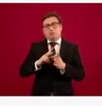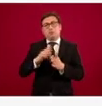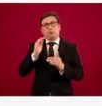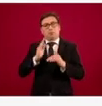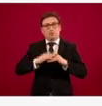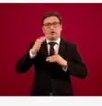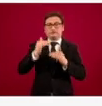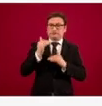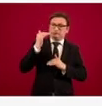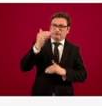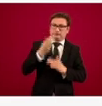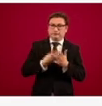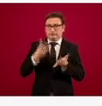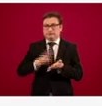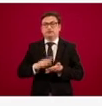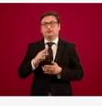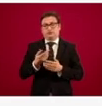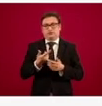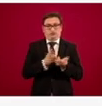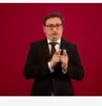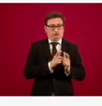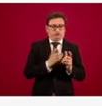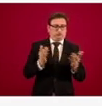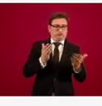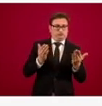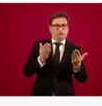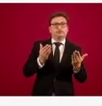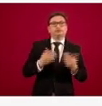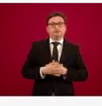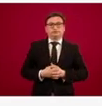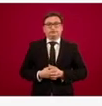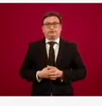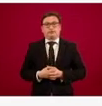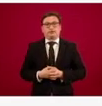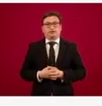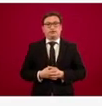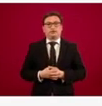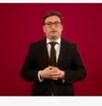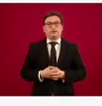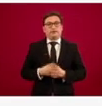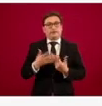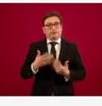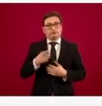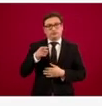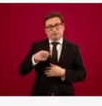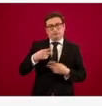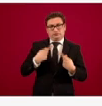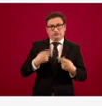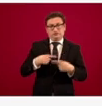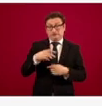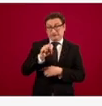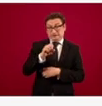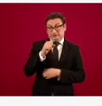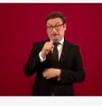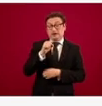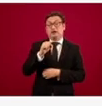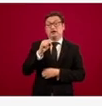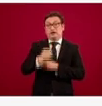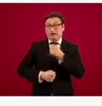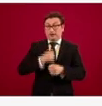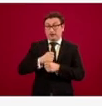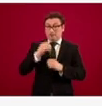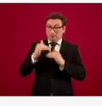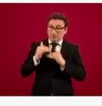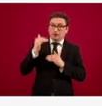the percentage is greater on the middle.